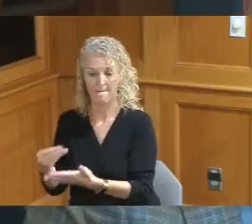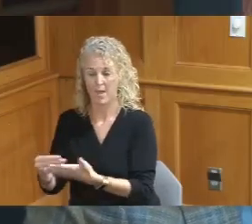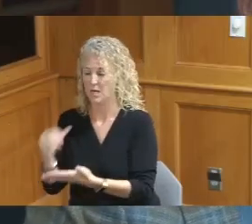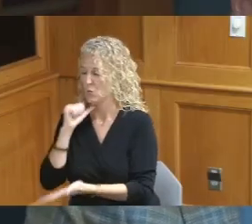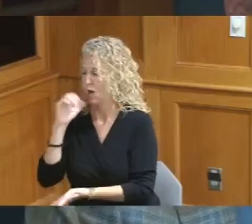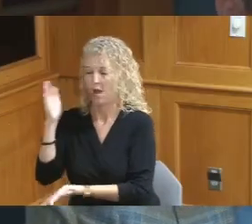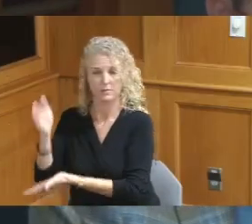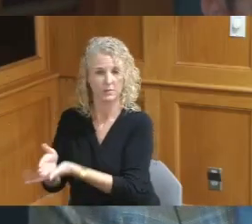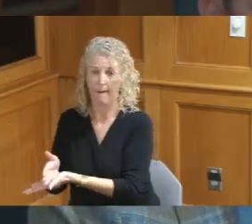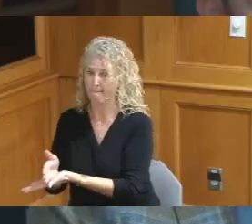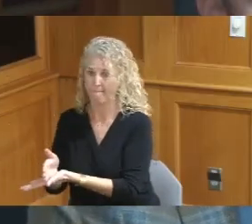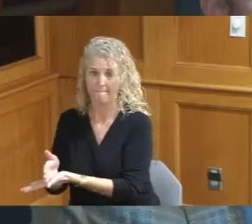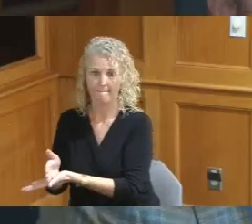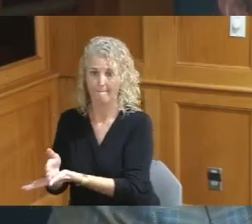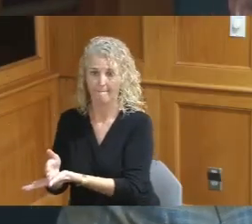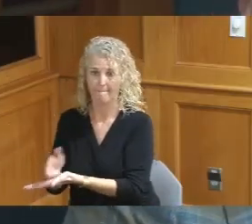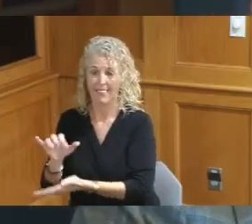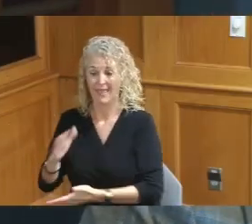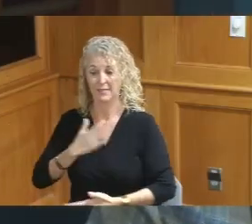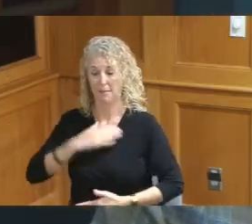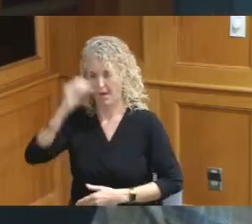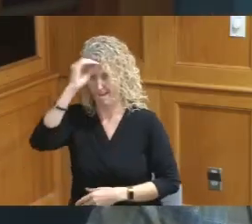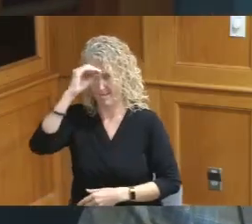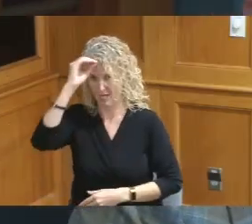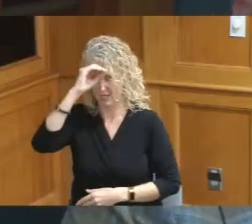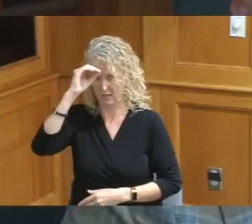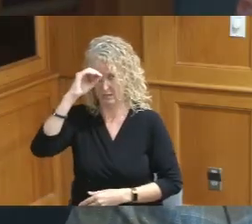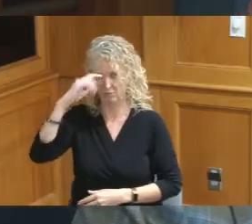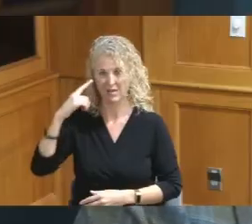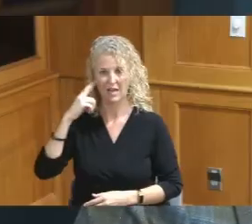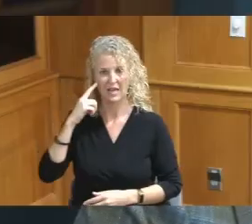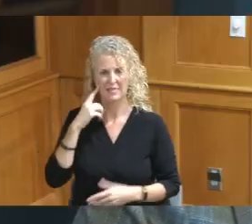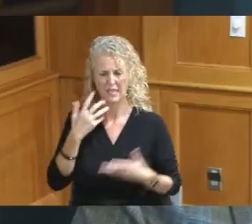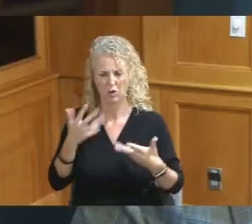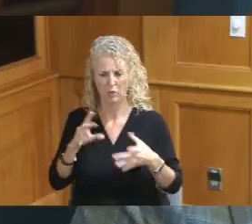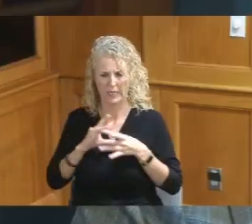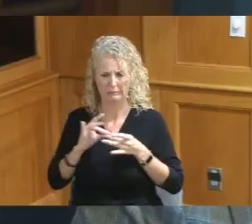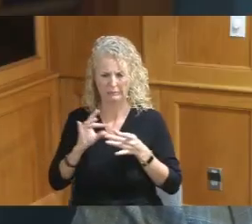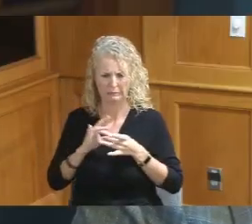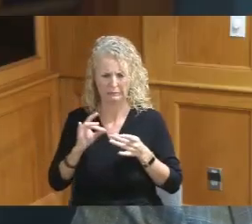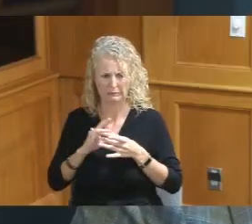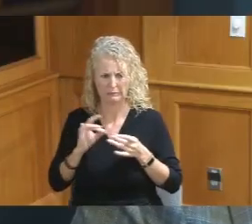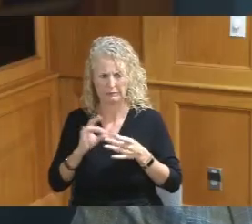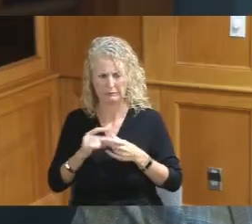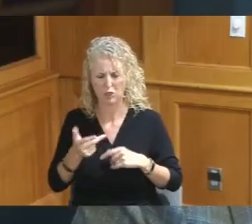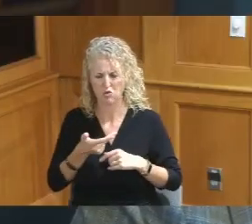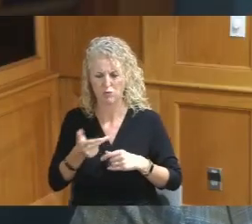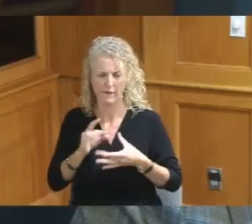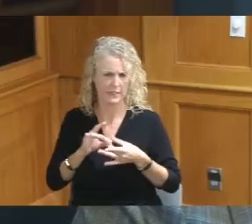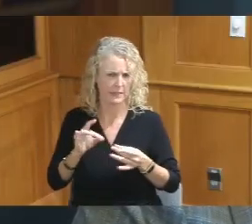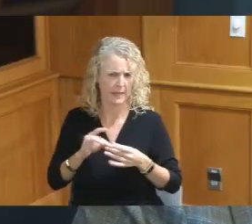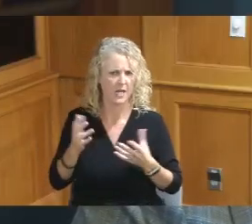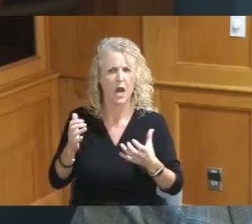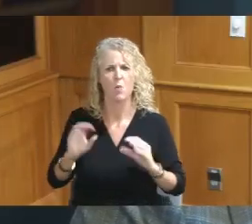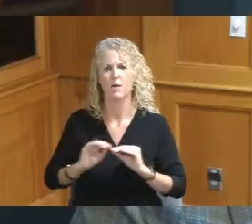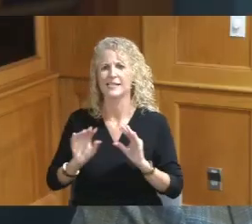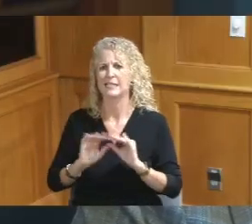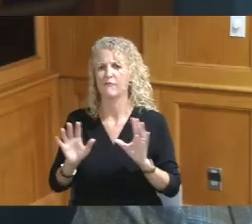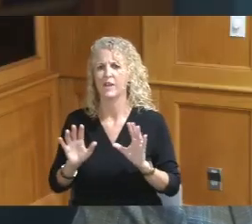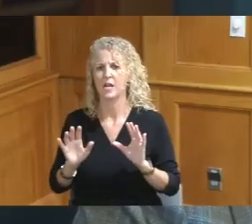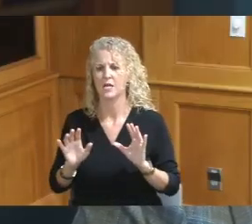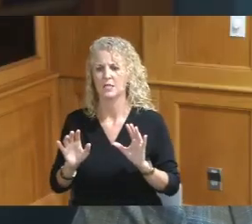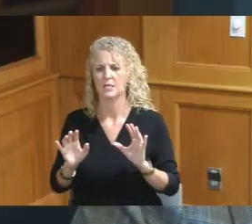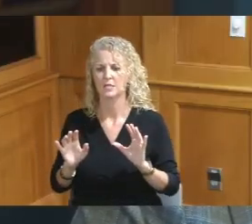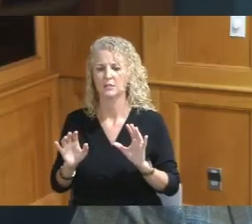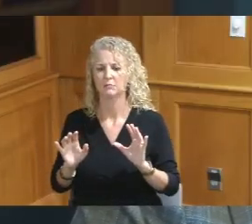projects. That would be my thing, but there were some things brought up today that, all three of us brought up that I would like